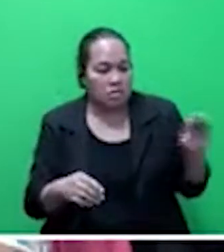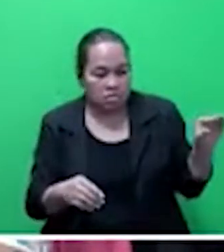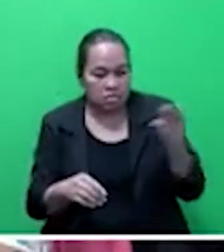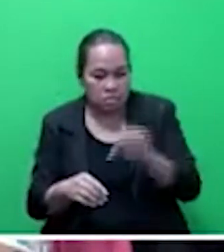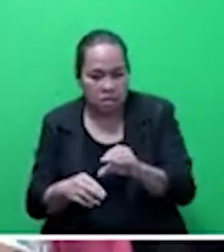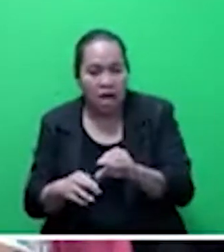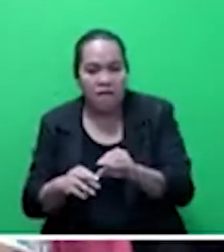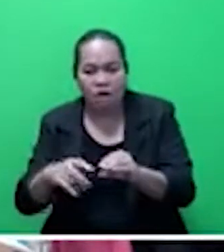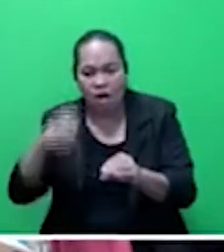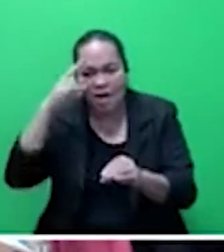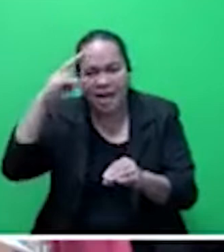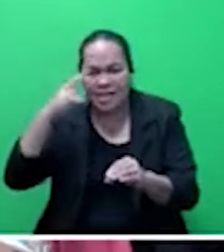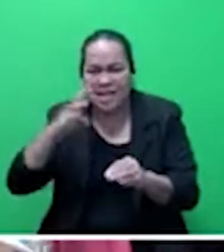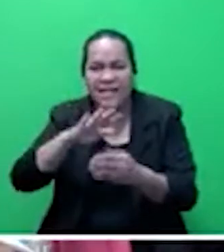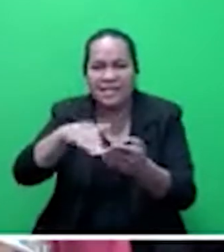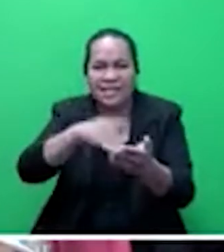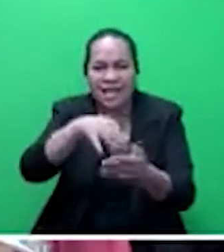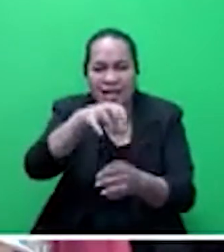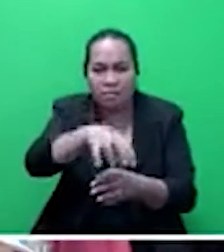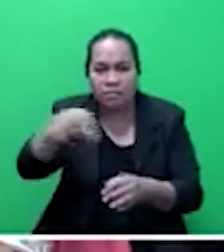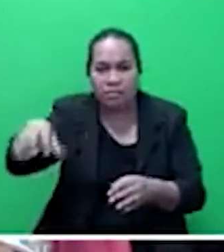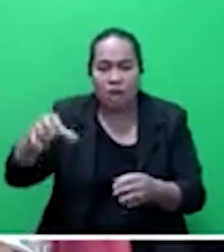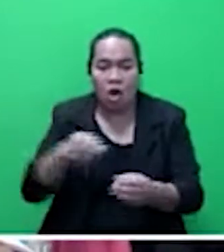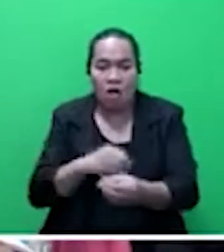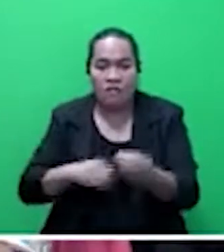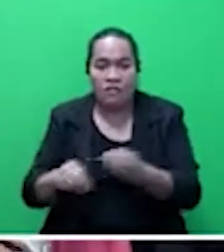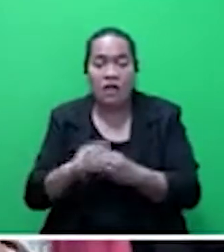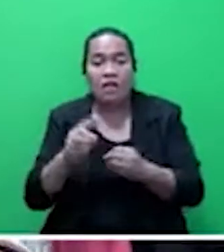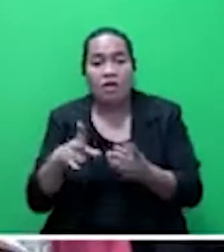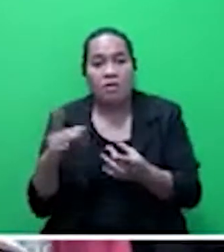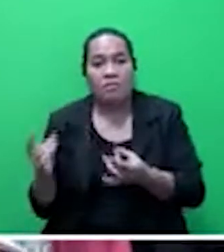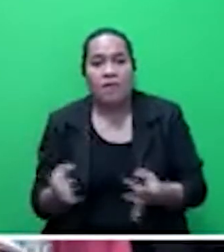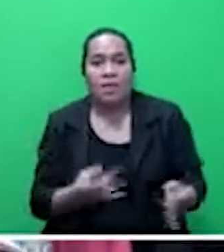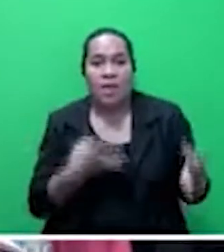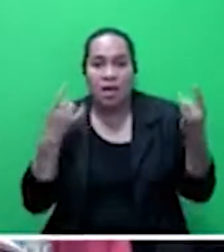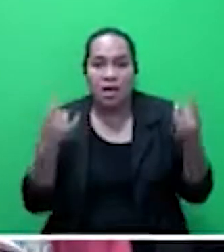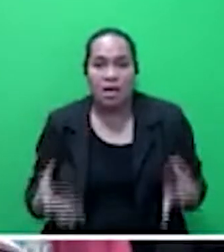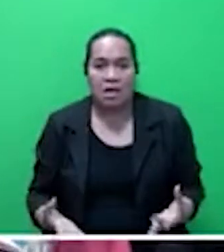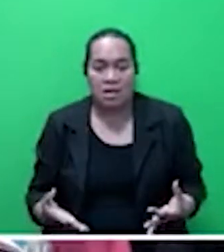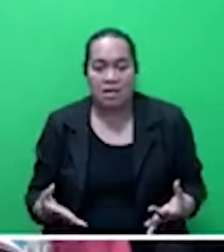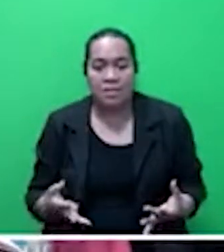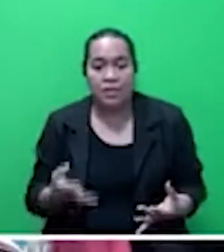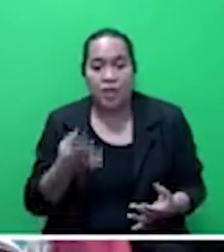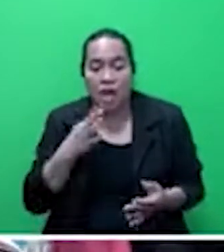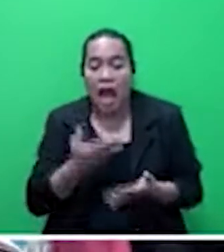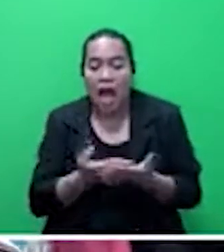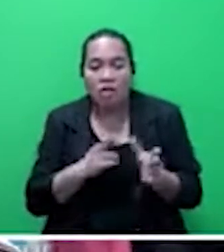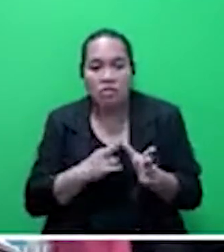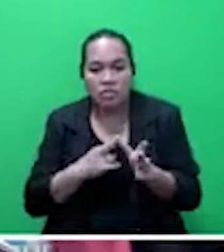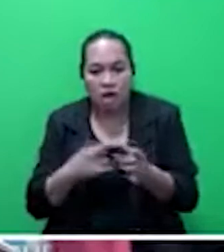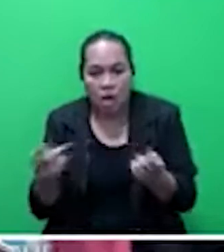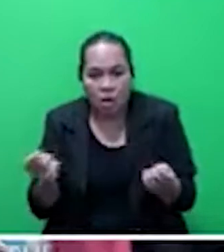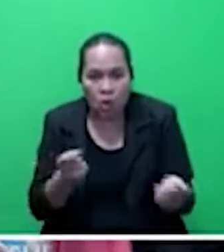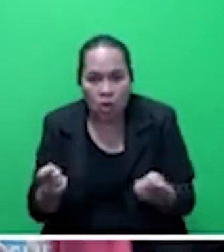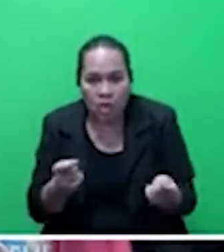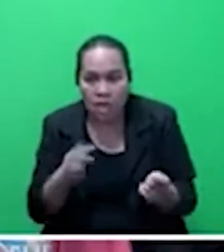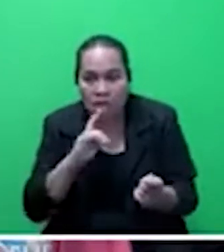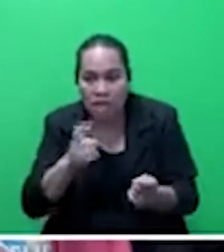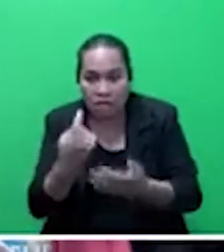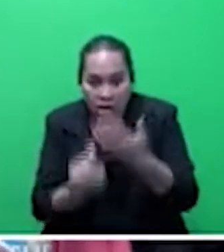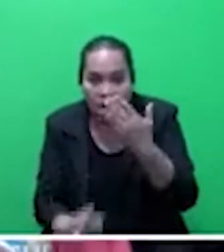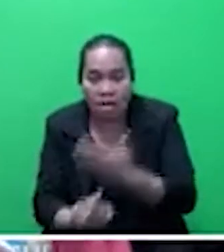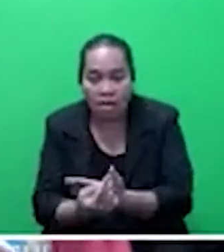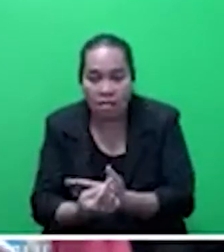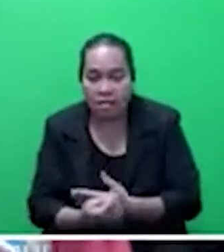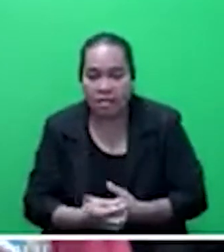Emergency Operations Center for disaster preparedness and for monitoring and coordinating disaster response and relief operations. We